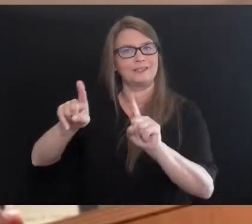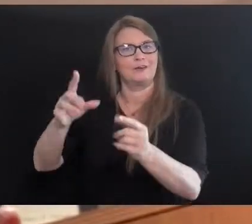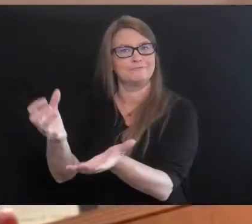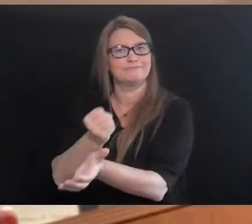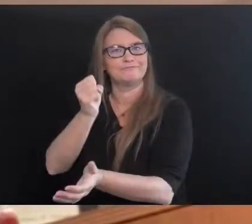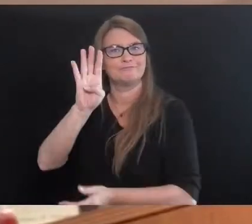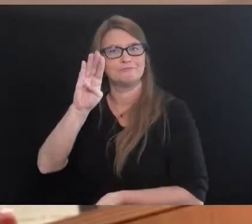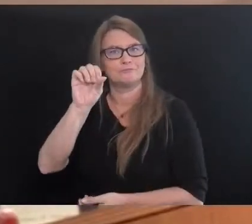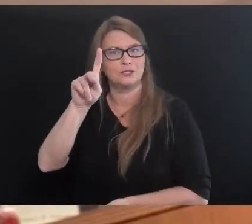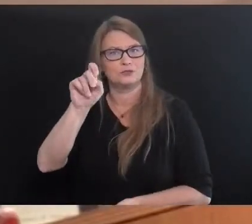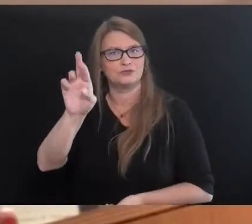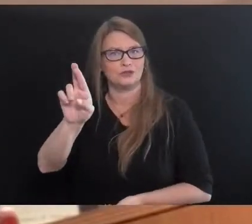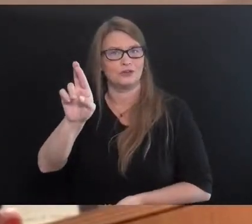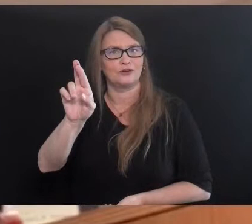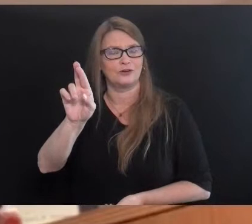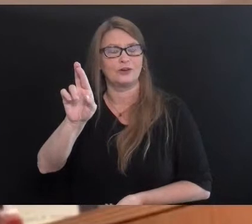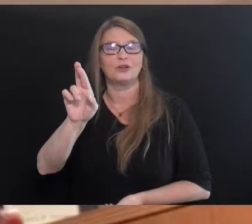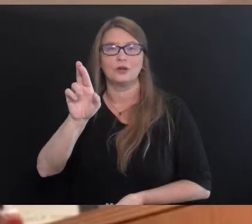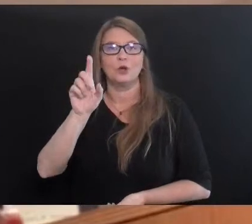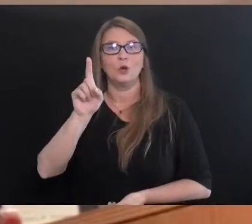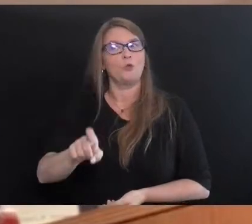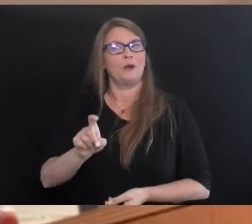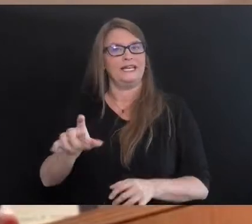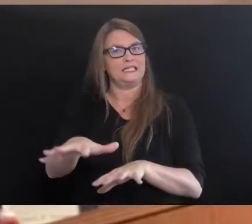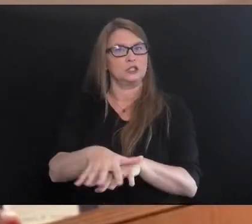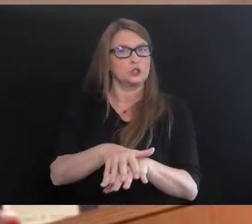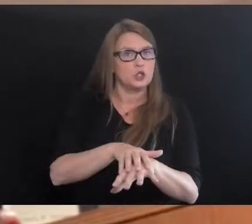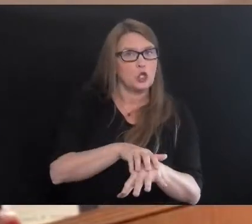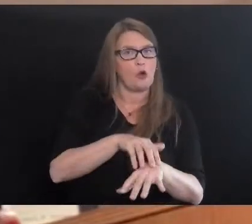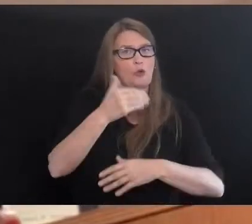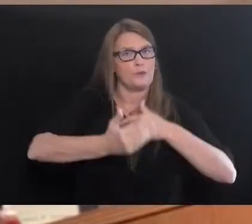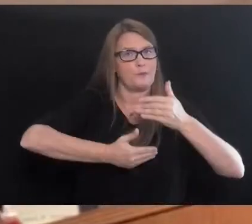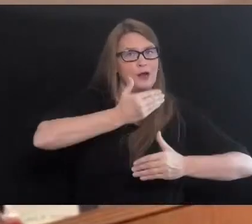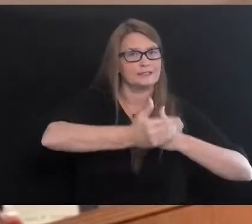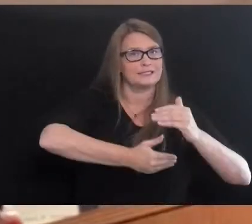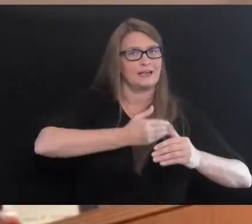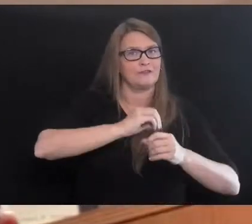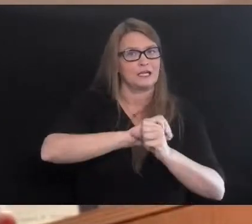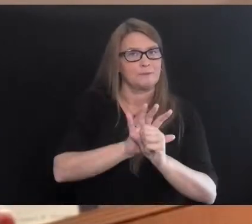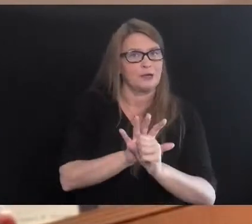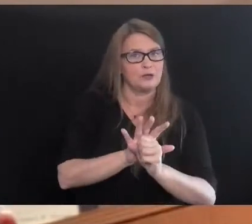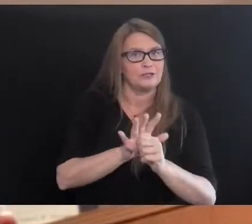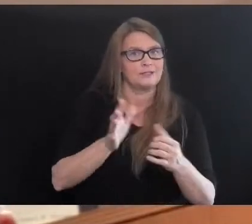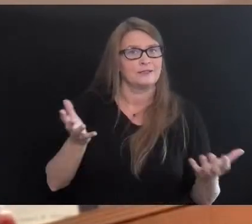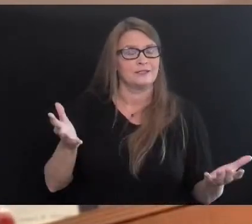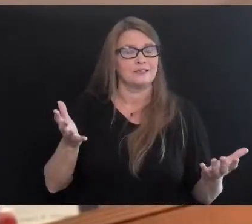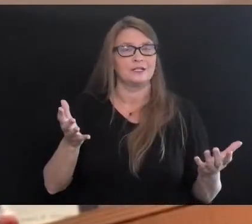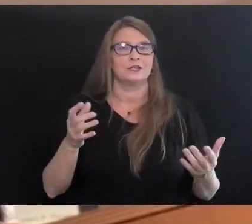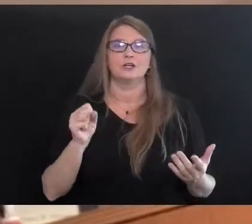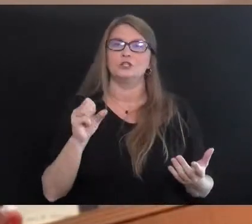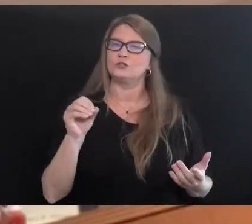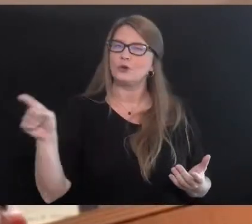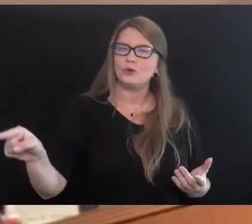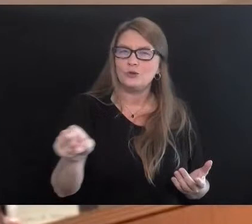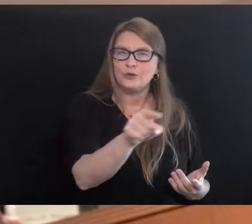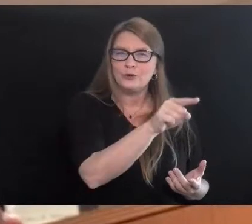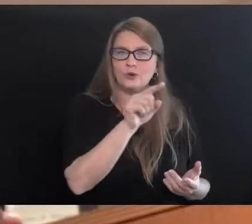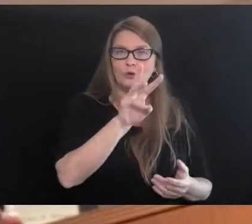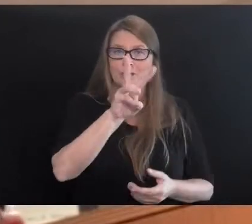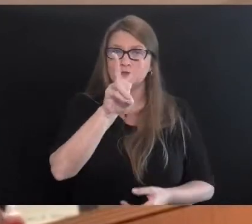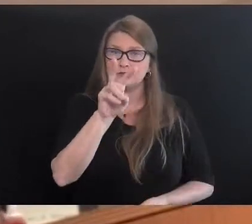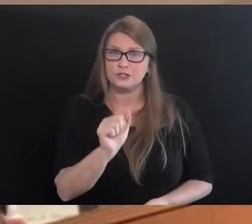to blunt the disease and to slow down this pandemic. So West Virginians, again, as